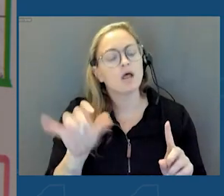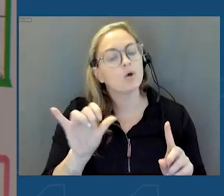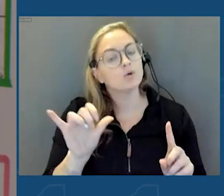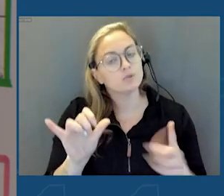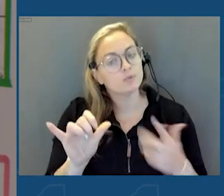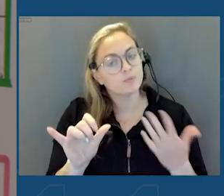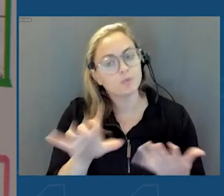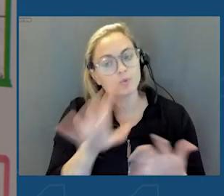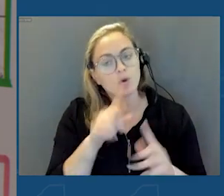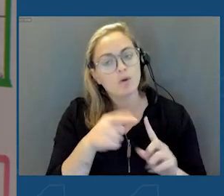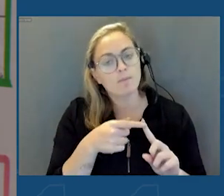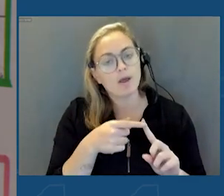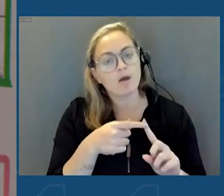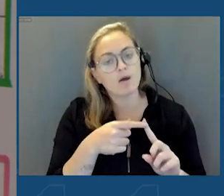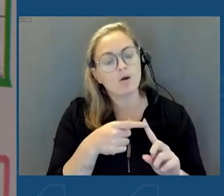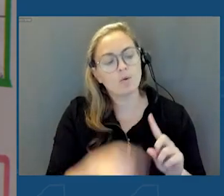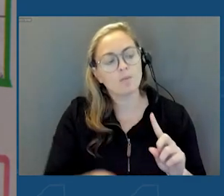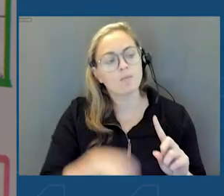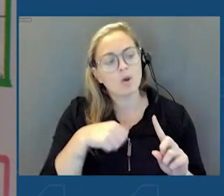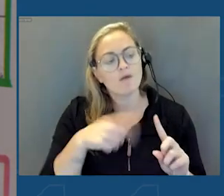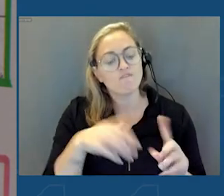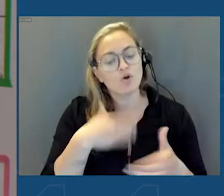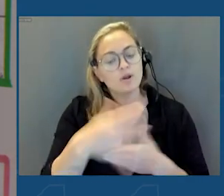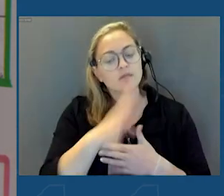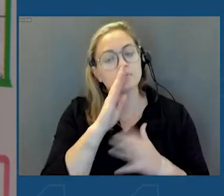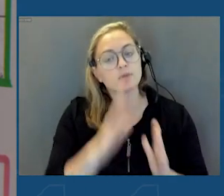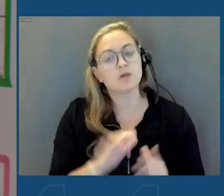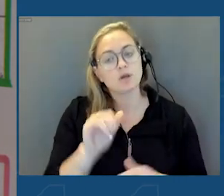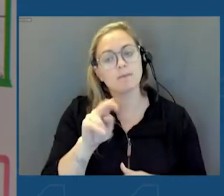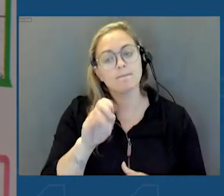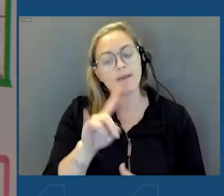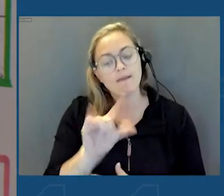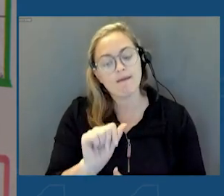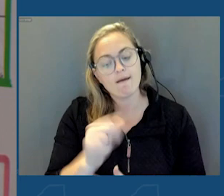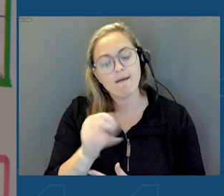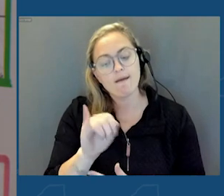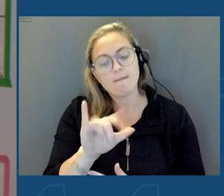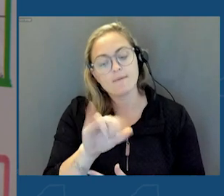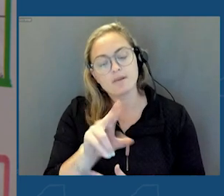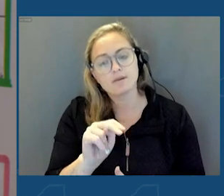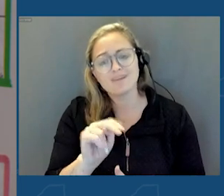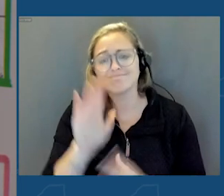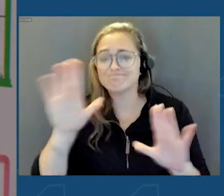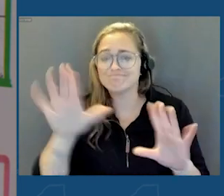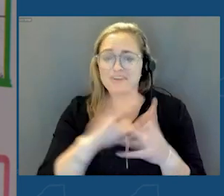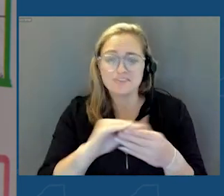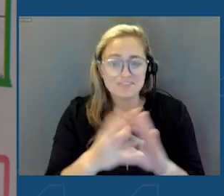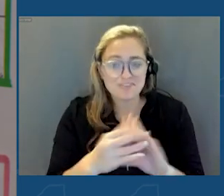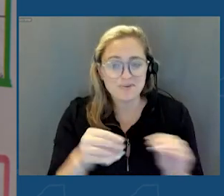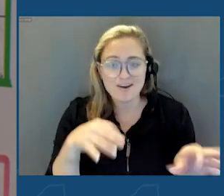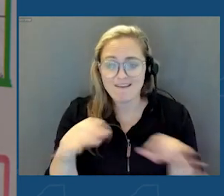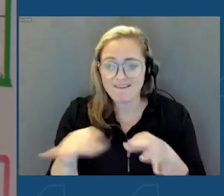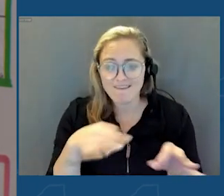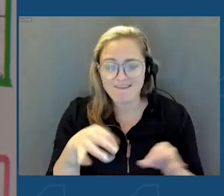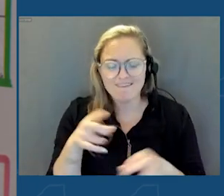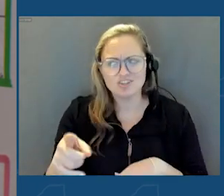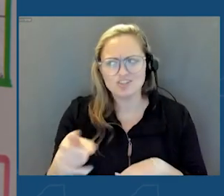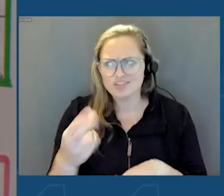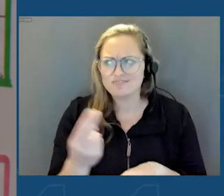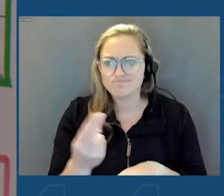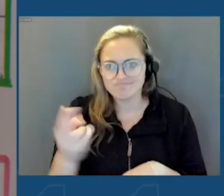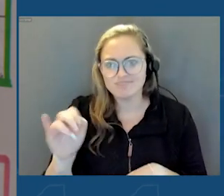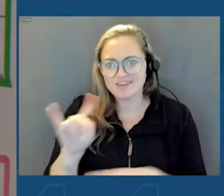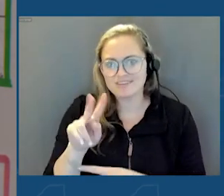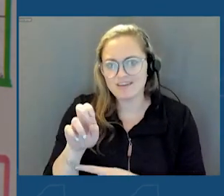about this priority in the context of our next speaker, Amanda Hamilton. She's got a great story to tell. She was an executive at